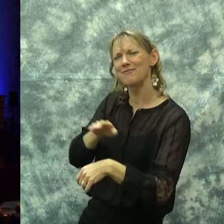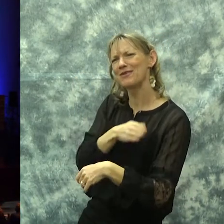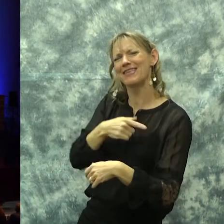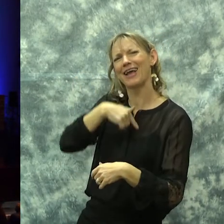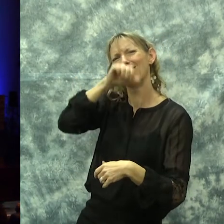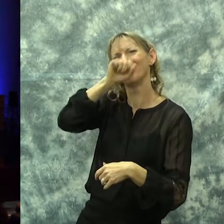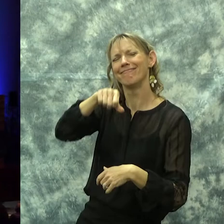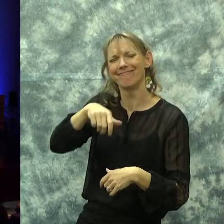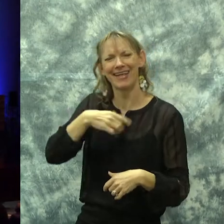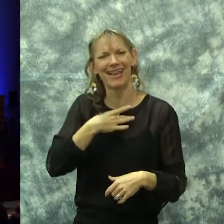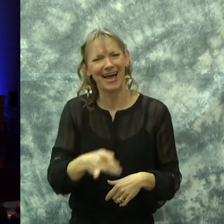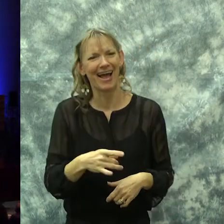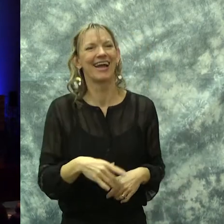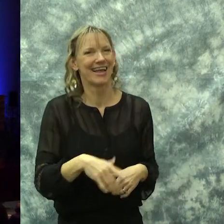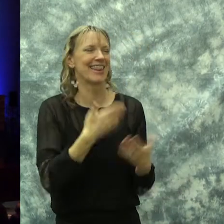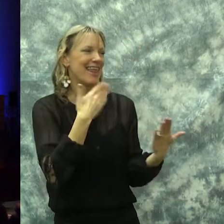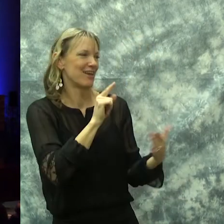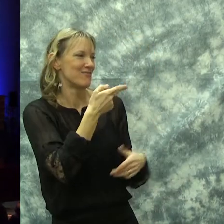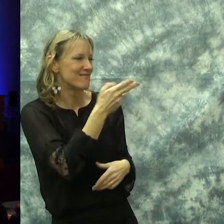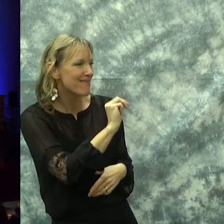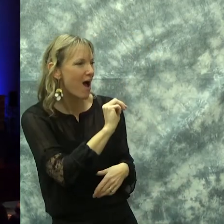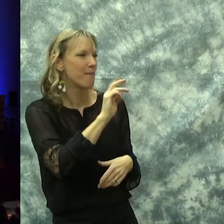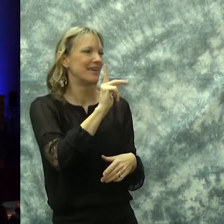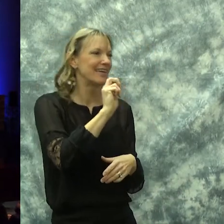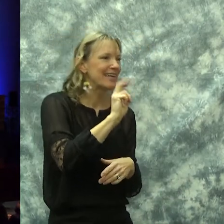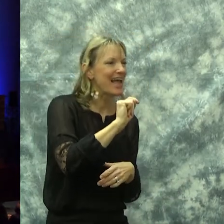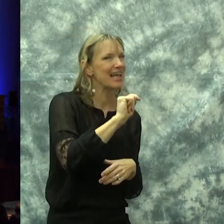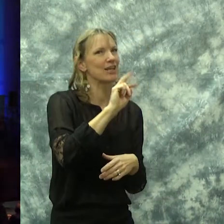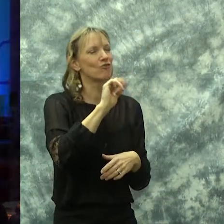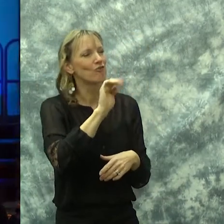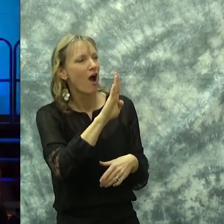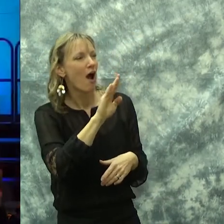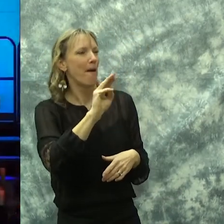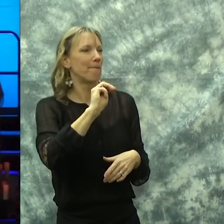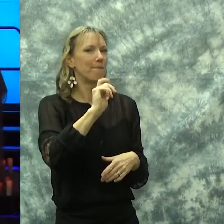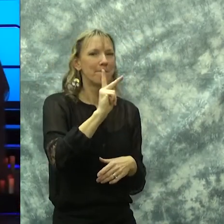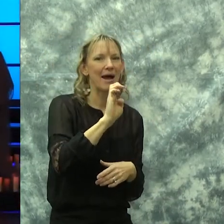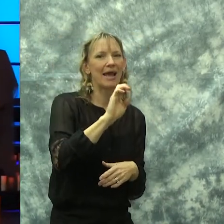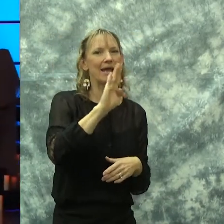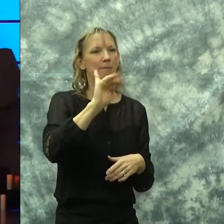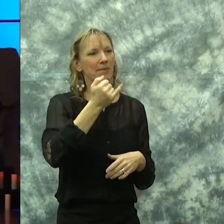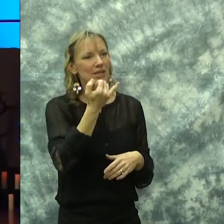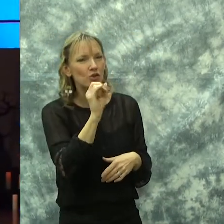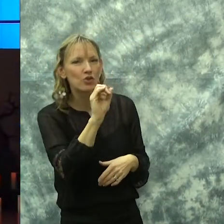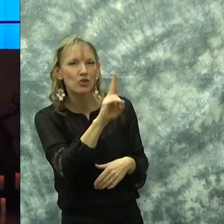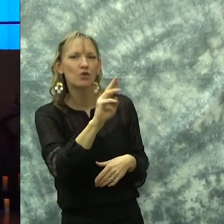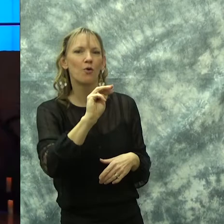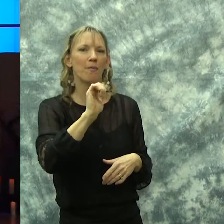I like it. Thank you, Tom, Kent, Rob, Mike, Bijou, Maddie.